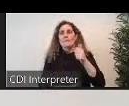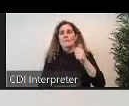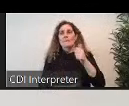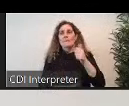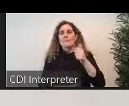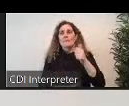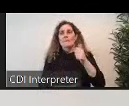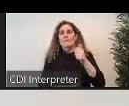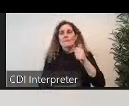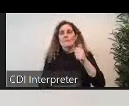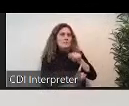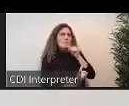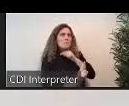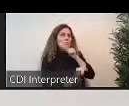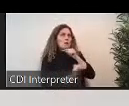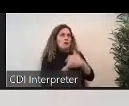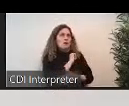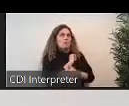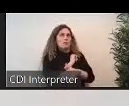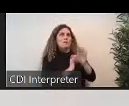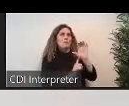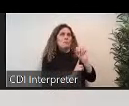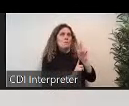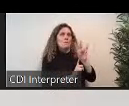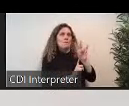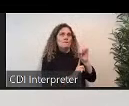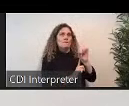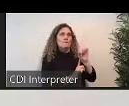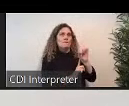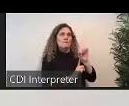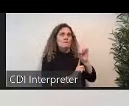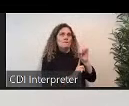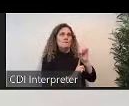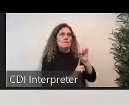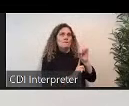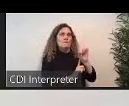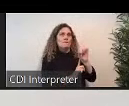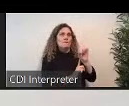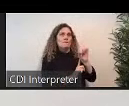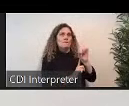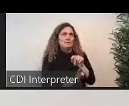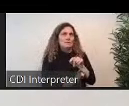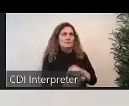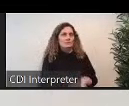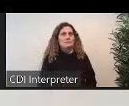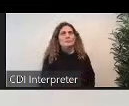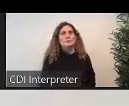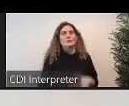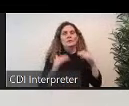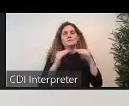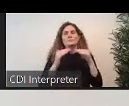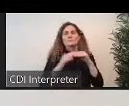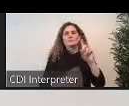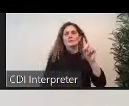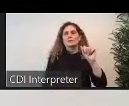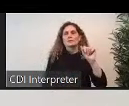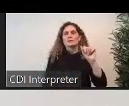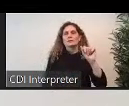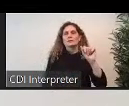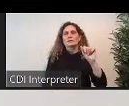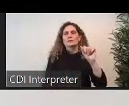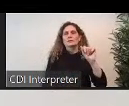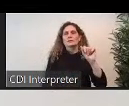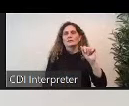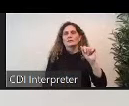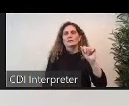bring publicly accessible, transparent, and informative data to aid in the COVID response. Today, she'll be talking about a